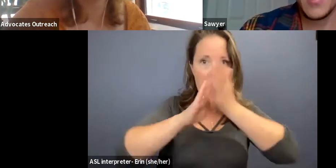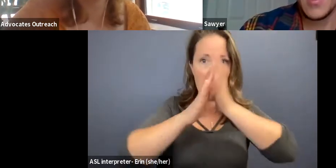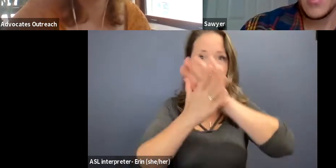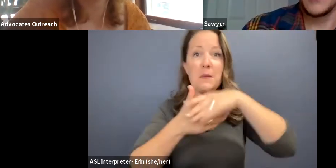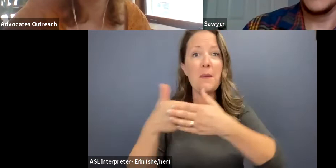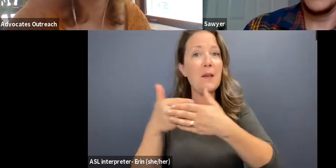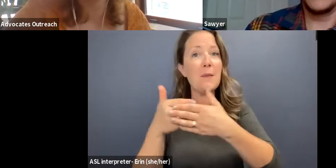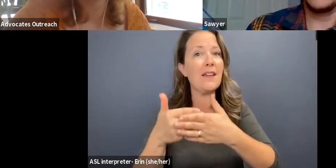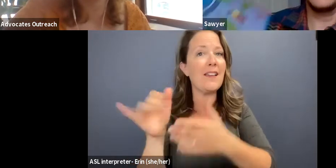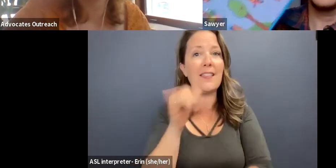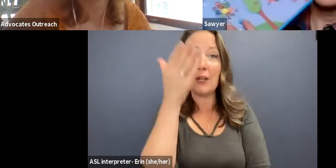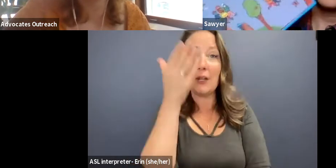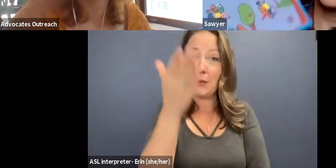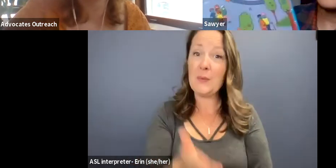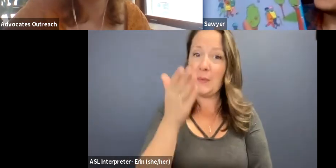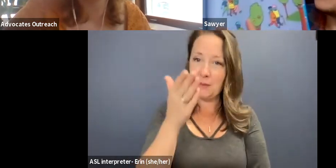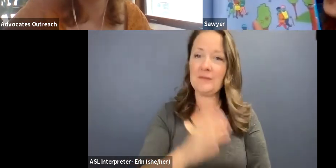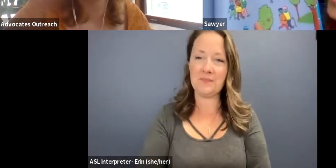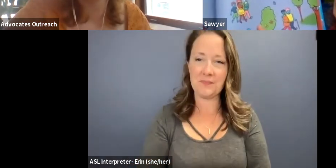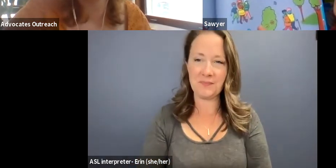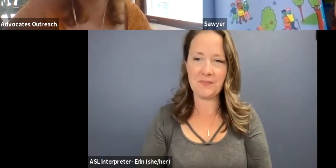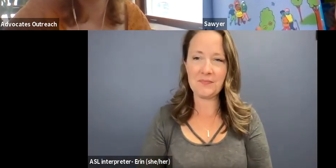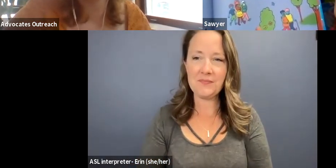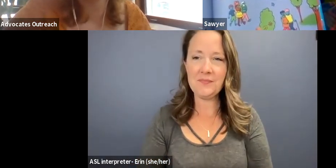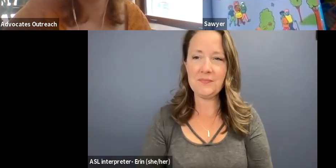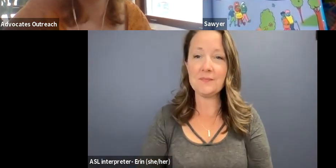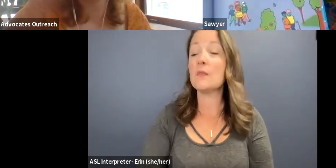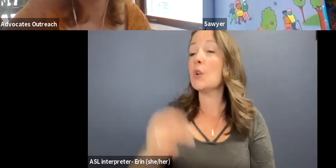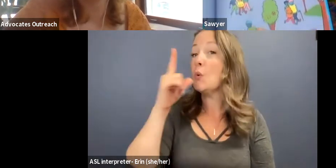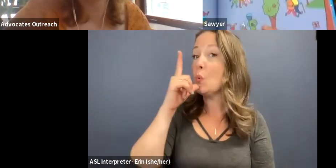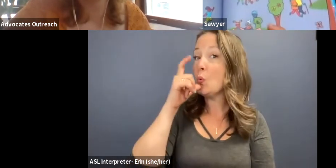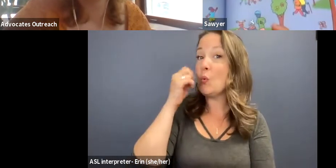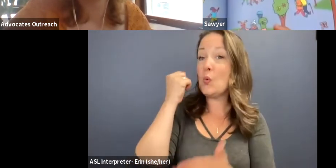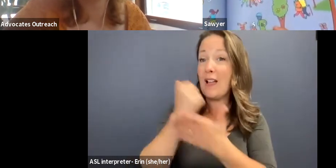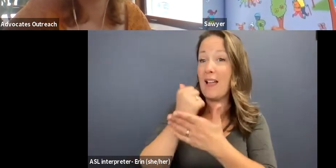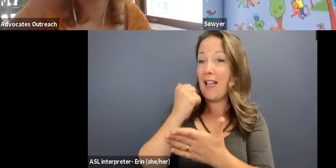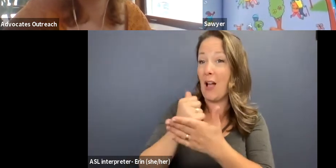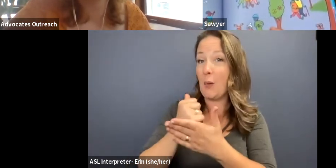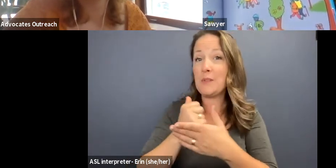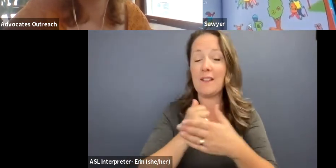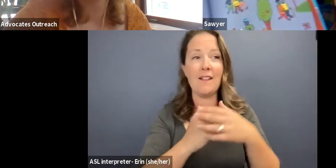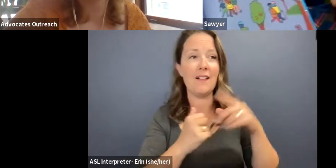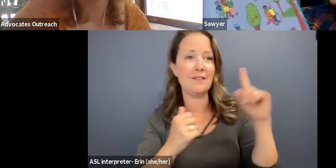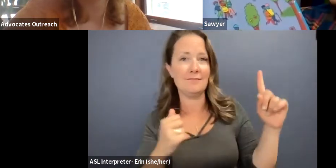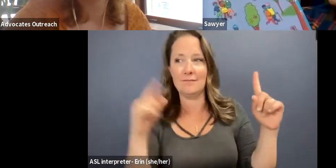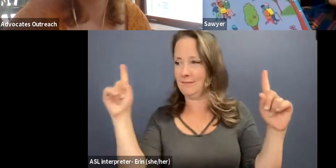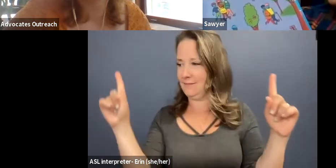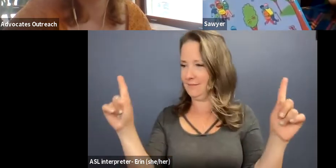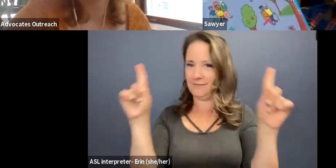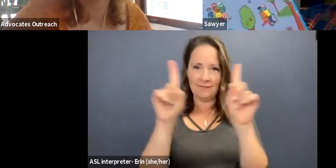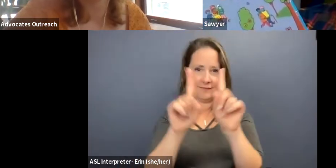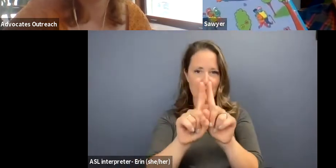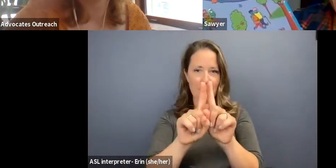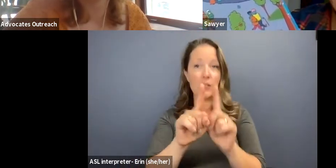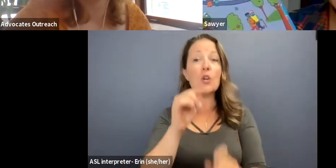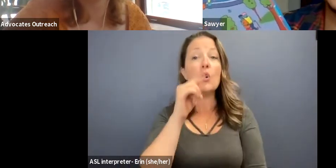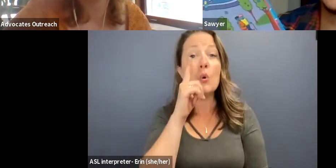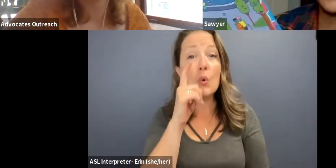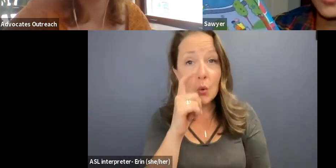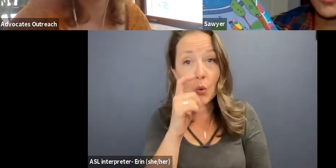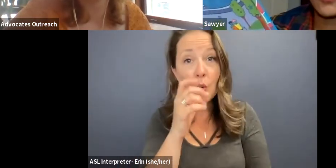babies come from in a way that's just kind of like whimsical and fun and doesn't have anything to do with like